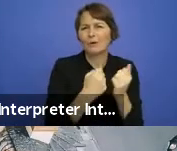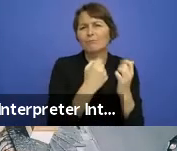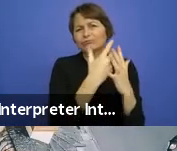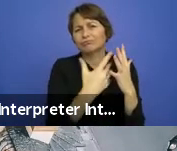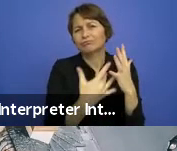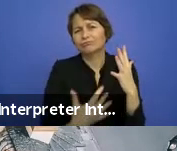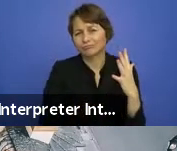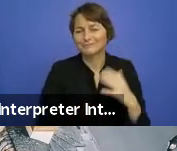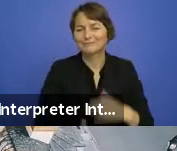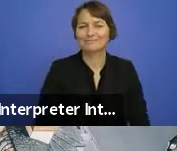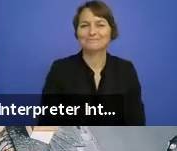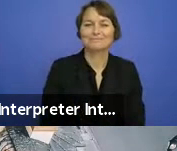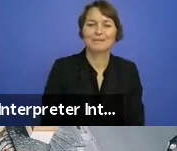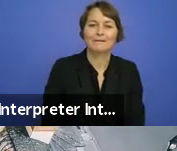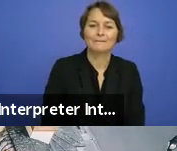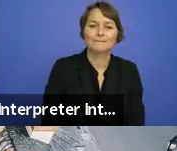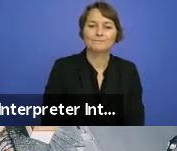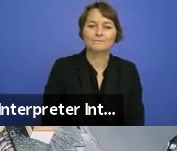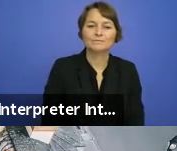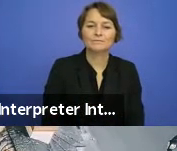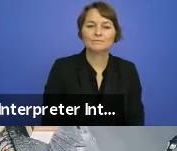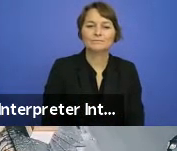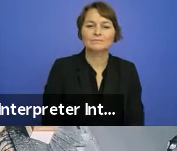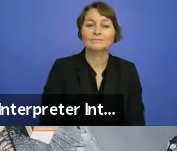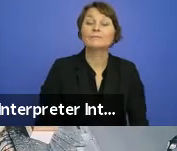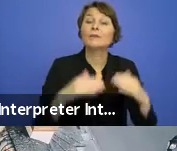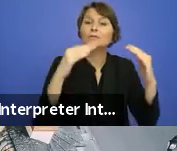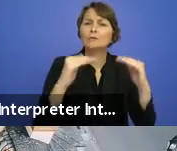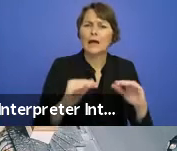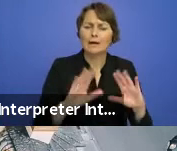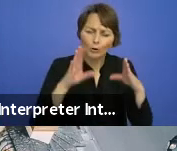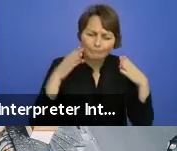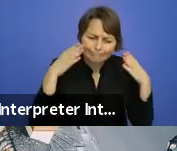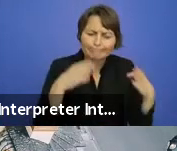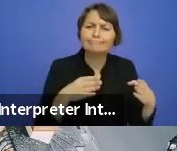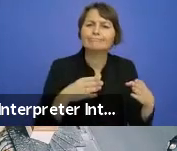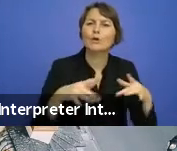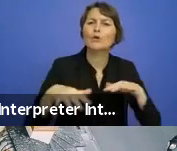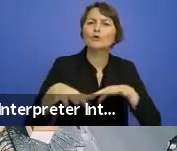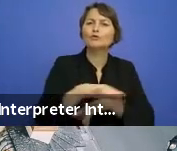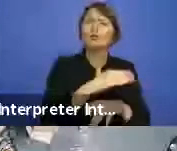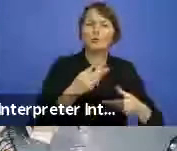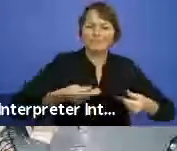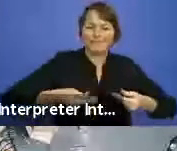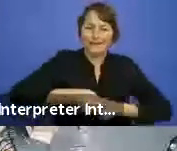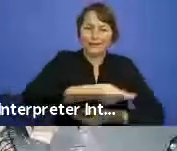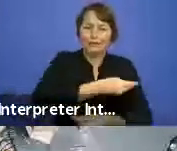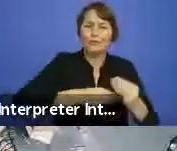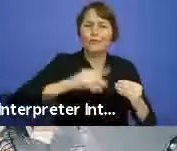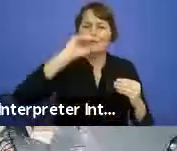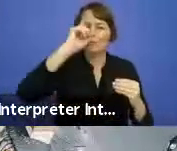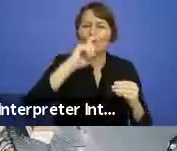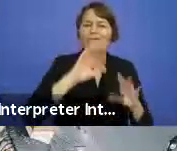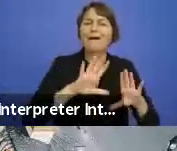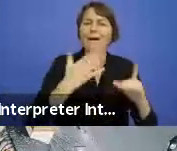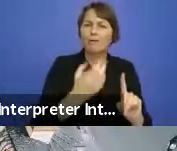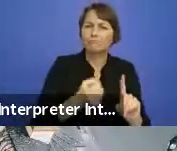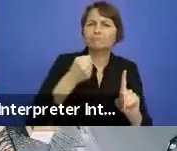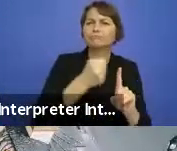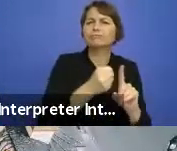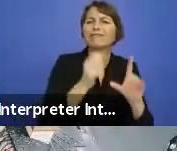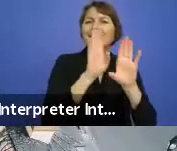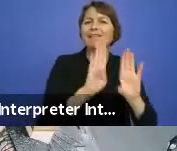So we are going to look at the socio-economic profile and the impact of the theatre sector in the European Union,